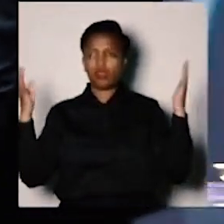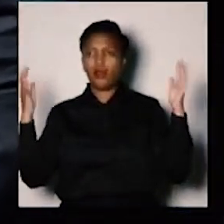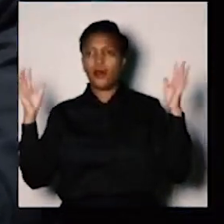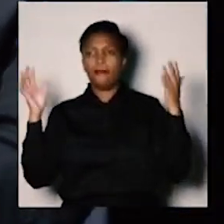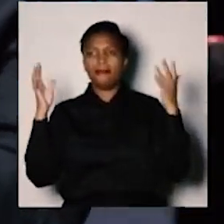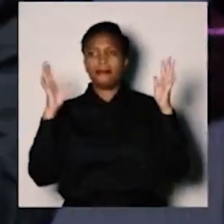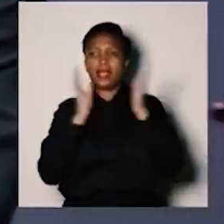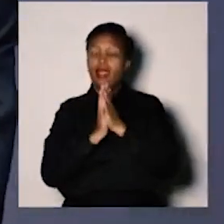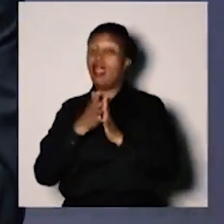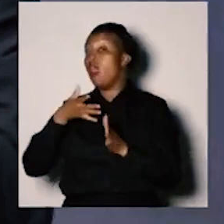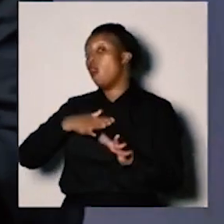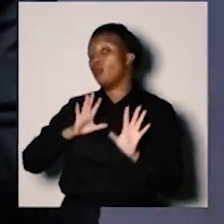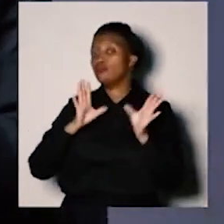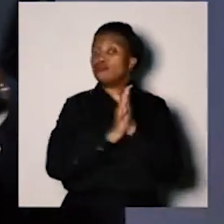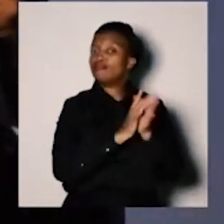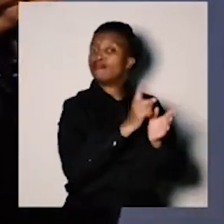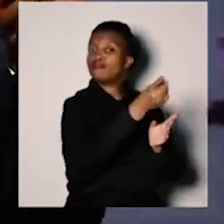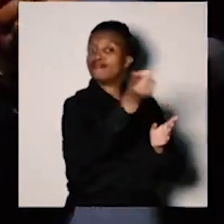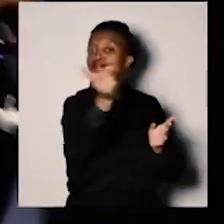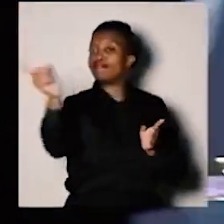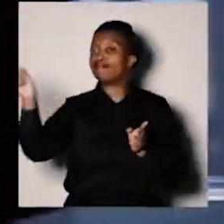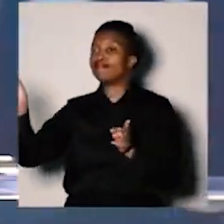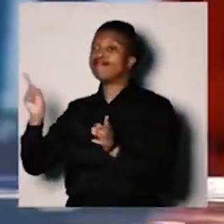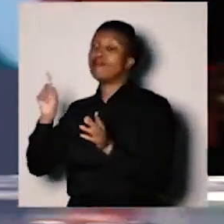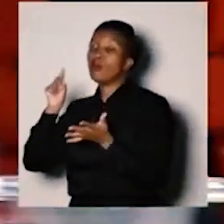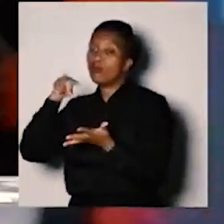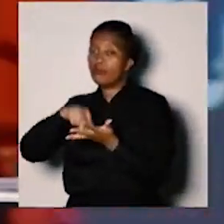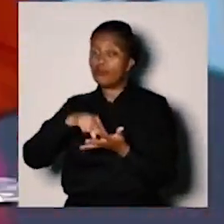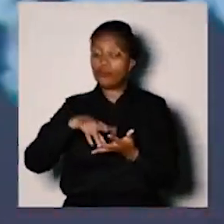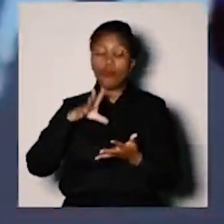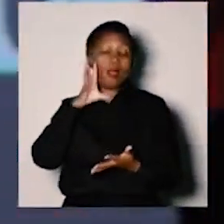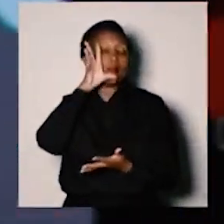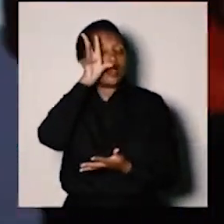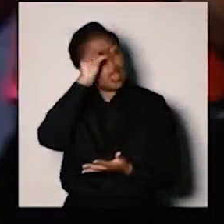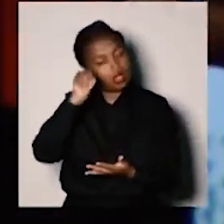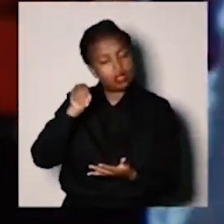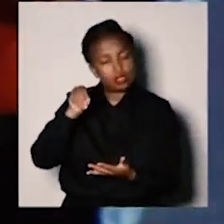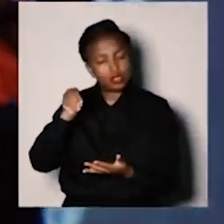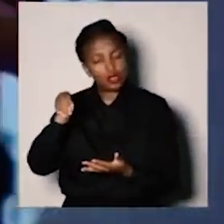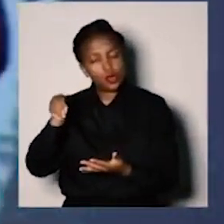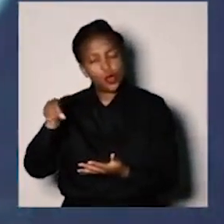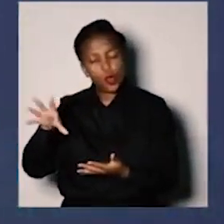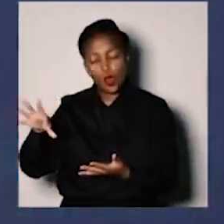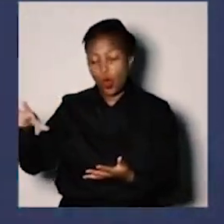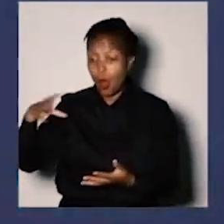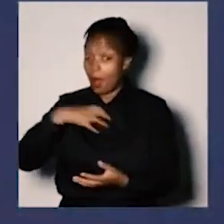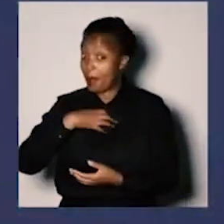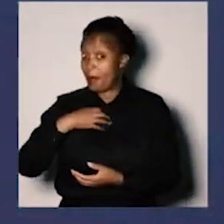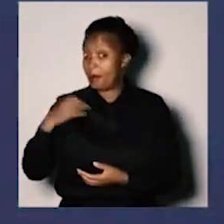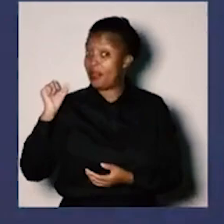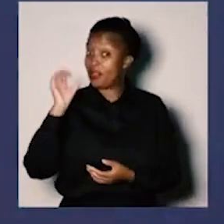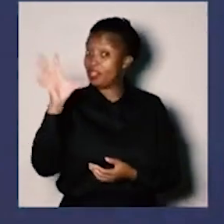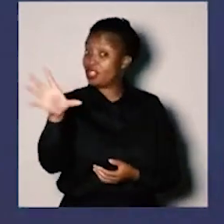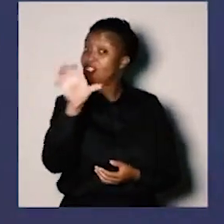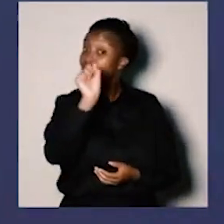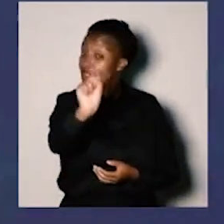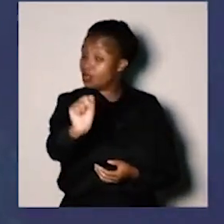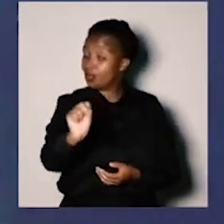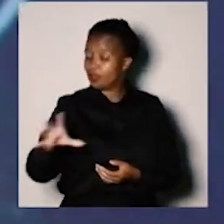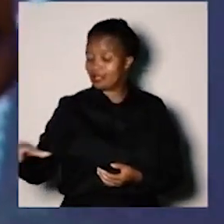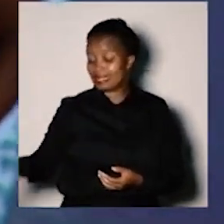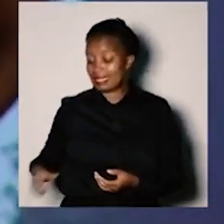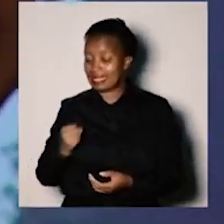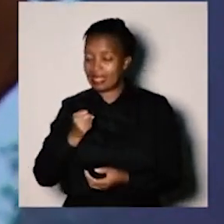I want to pray for every one of you who is standing. I'm going to ask you if you can take all your belongings, please. All right, don't leave your belongings behind. I just want to